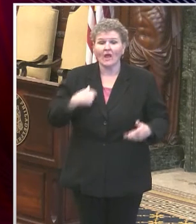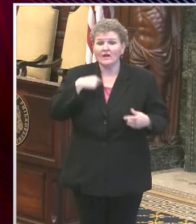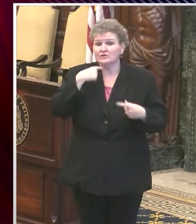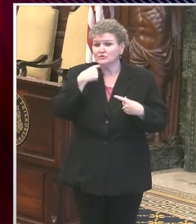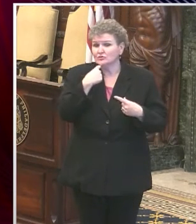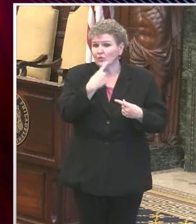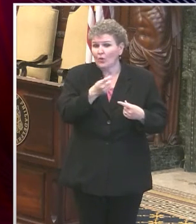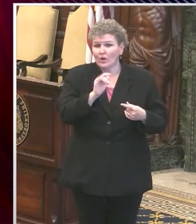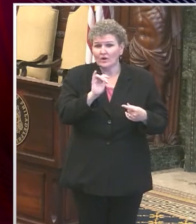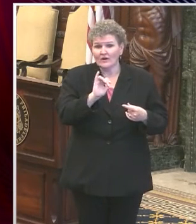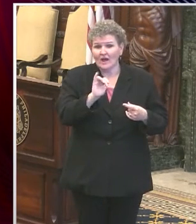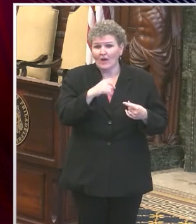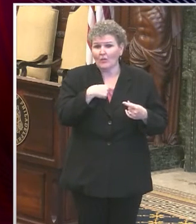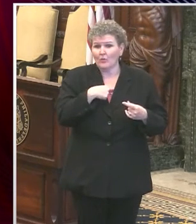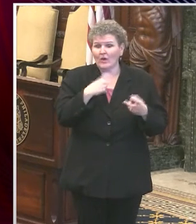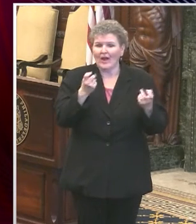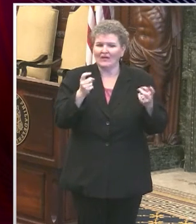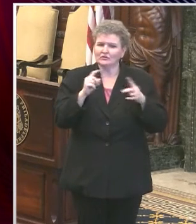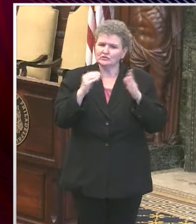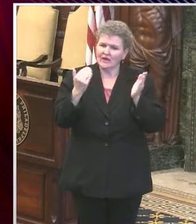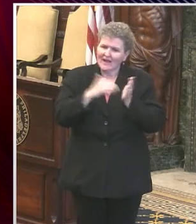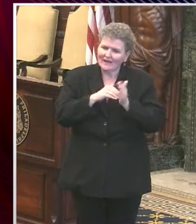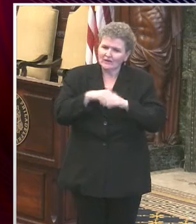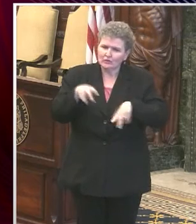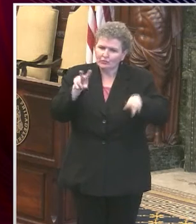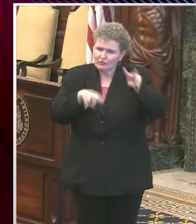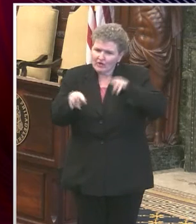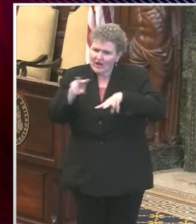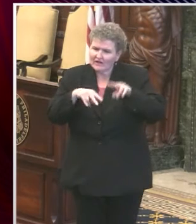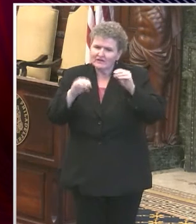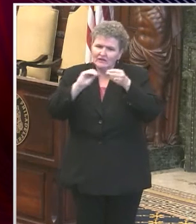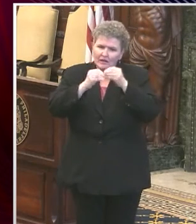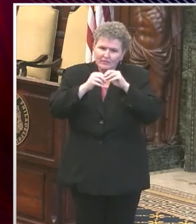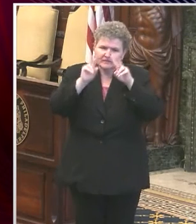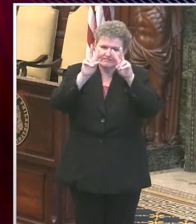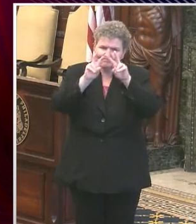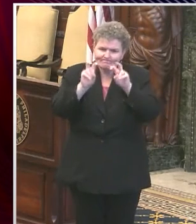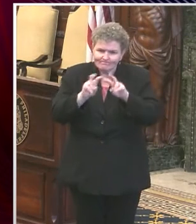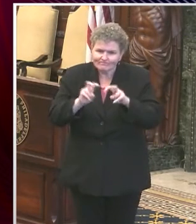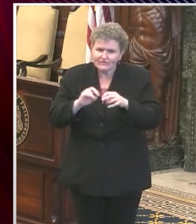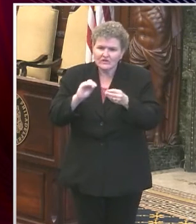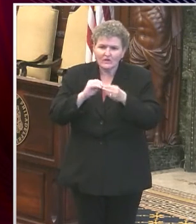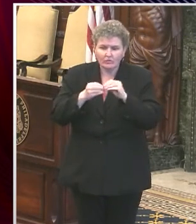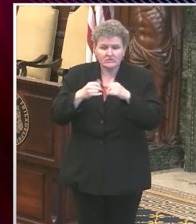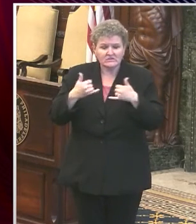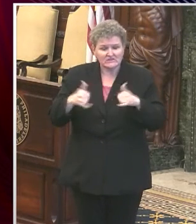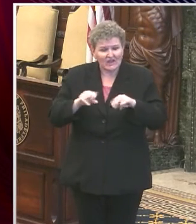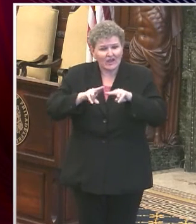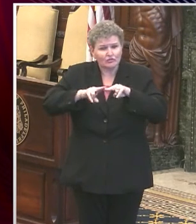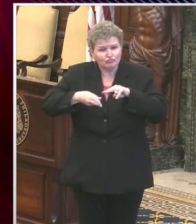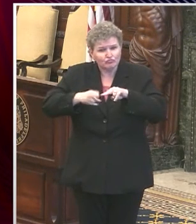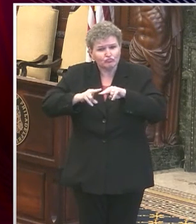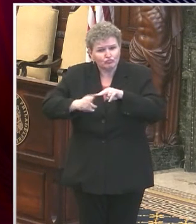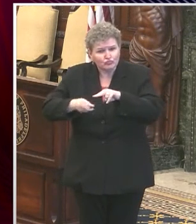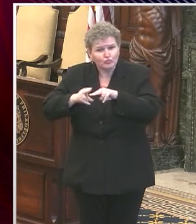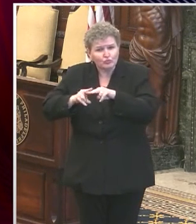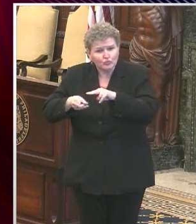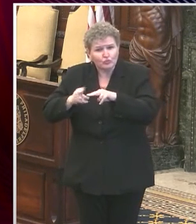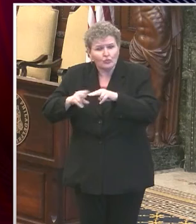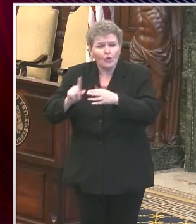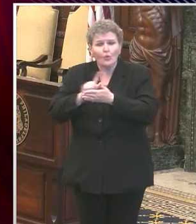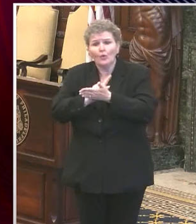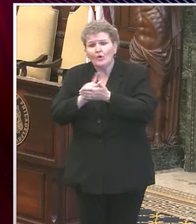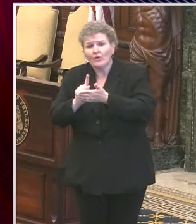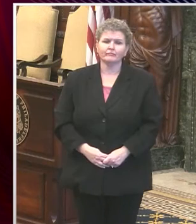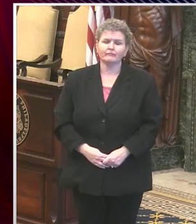will be evaluating our situation now with the falling case counts, and we'll announce next week whether we would go to the 50% limit as the